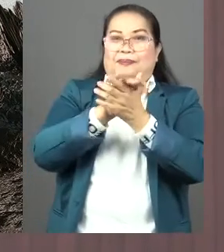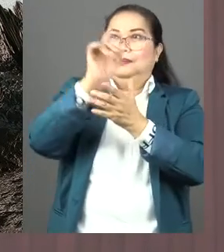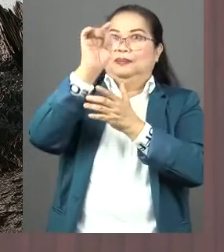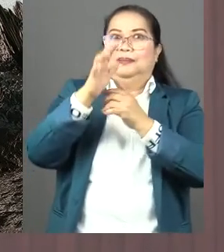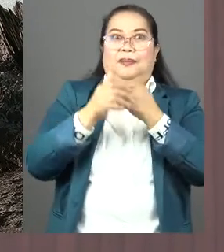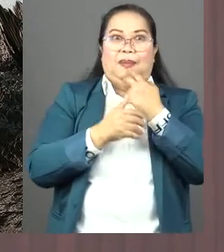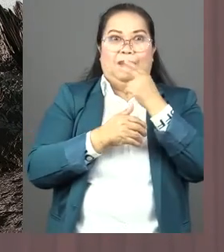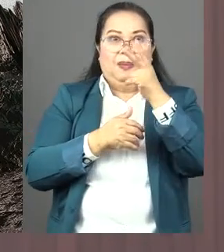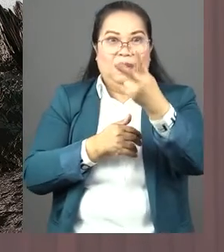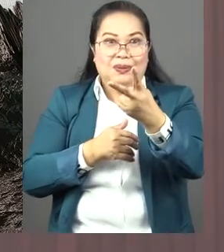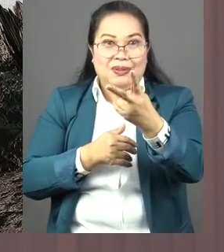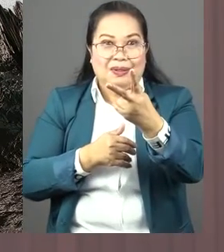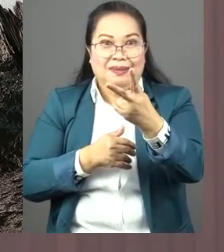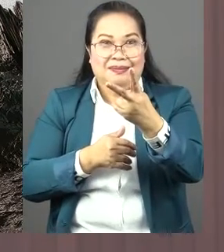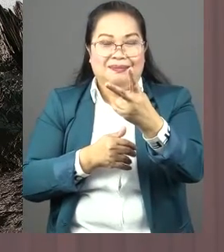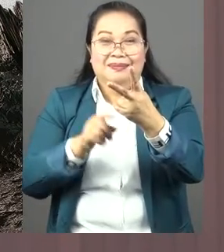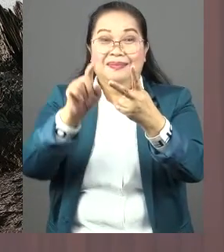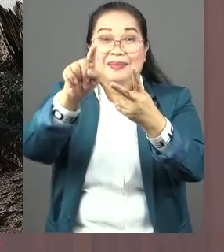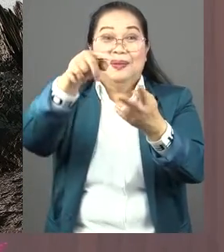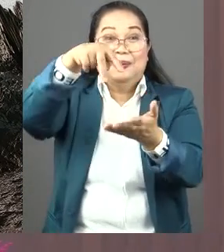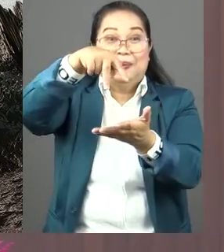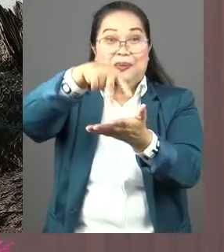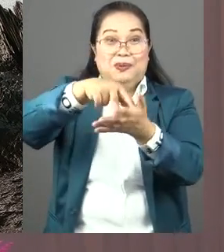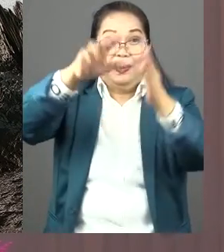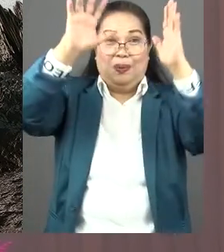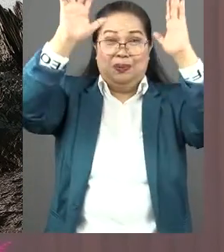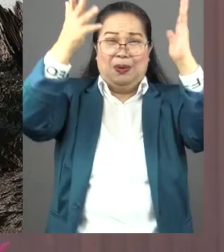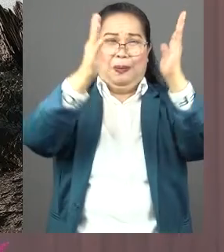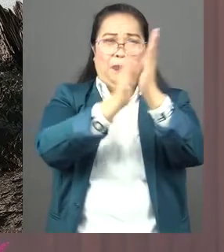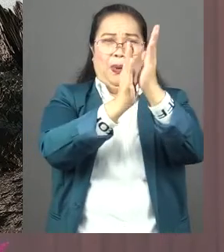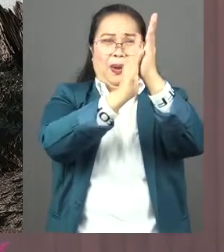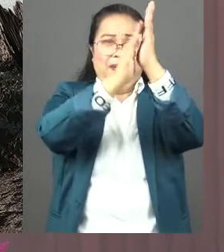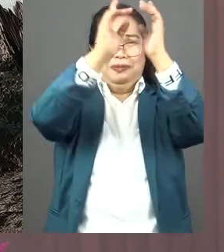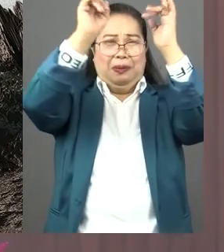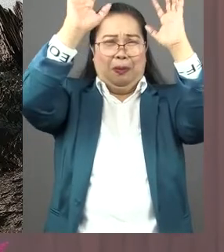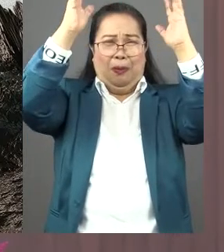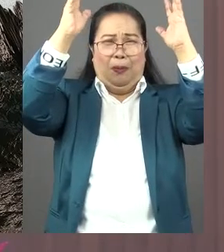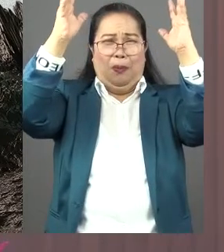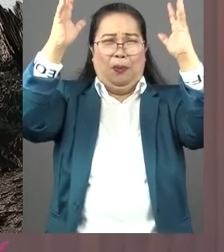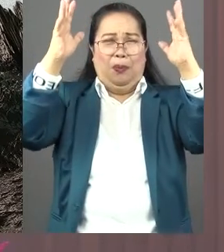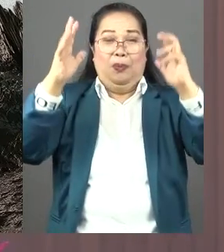then they see you. You're standing there. They say,